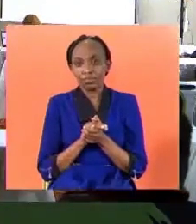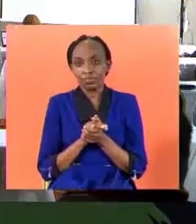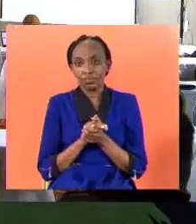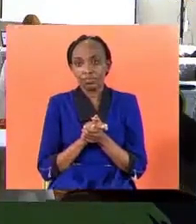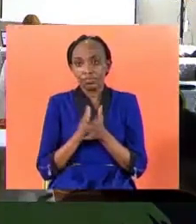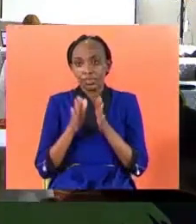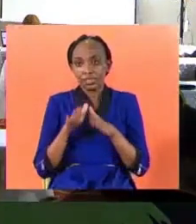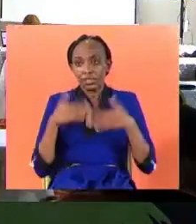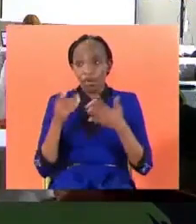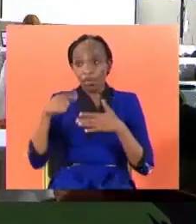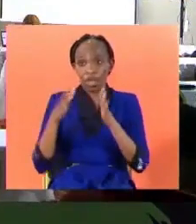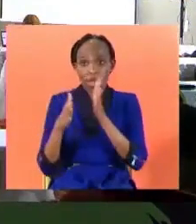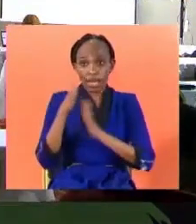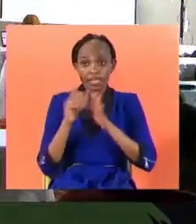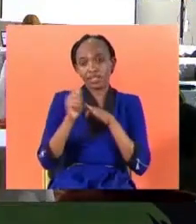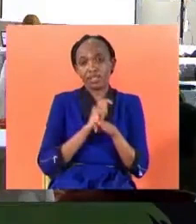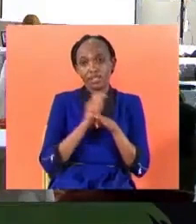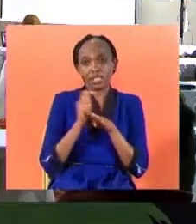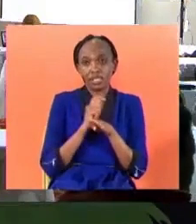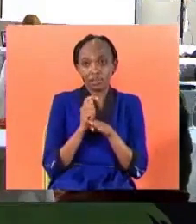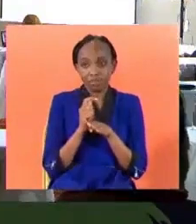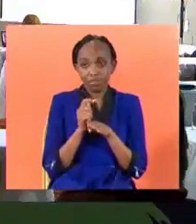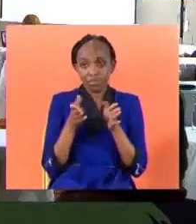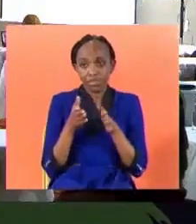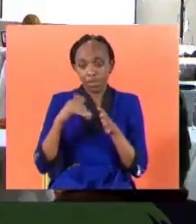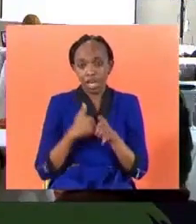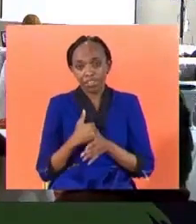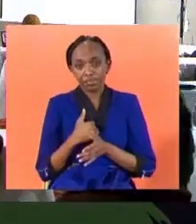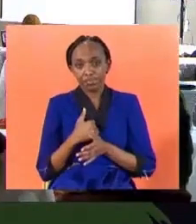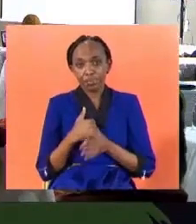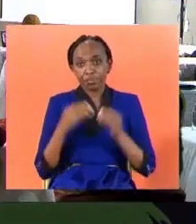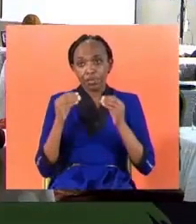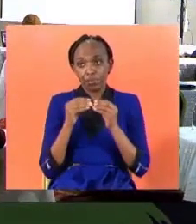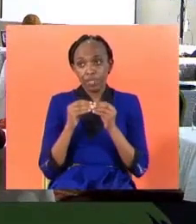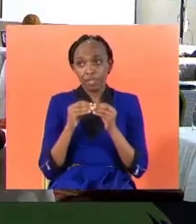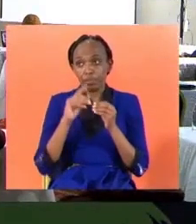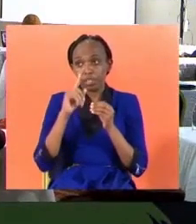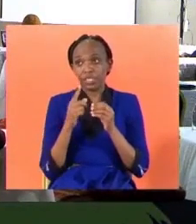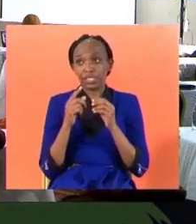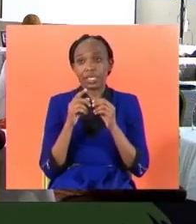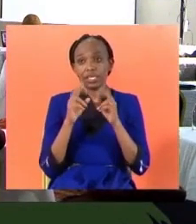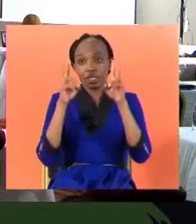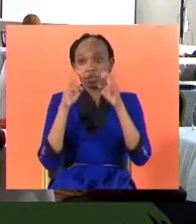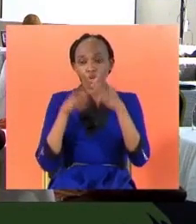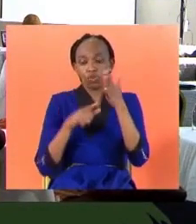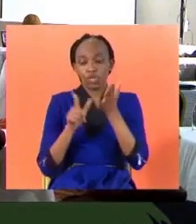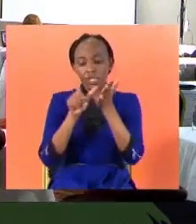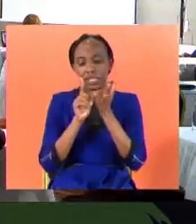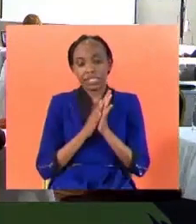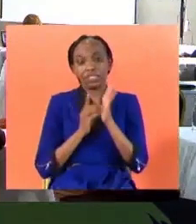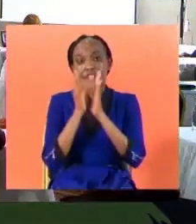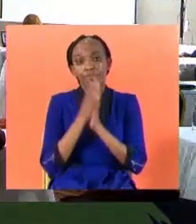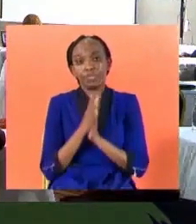This is how we organize the training. So we've had meetings. The first topic was debt and development,